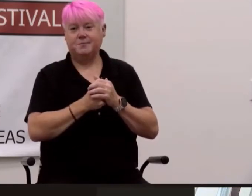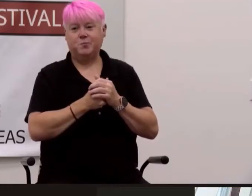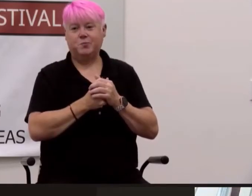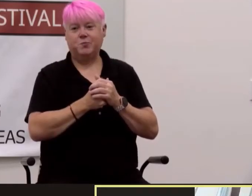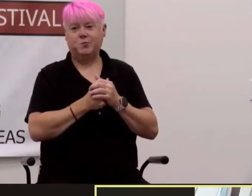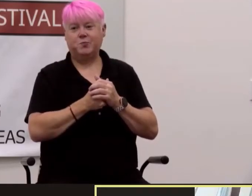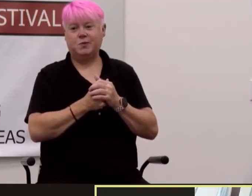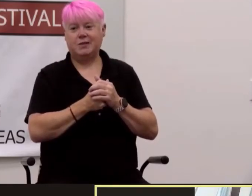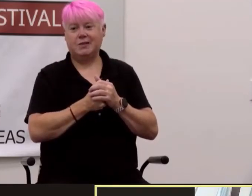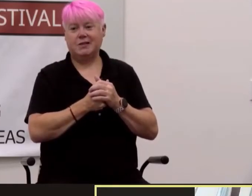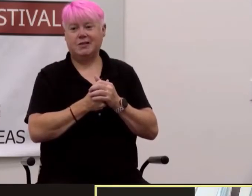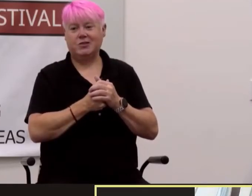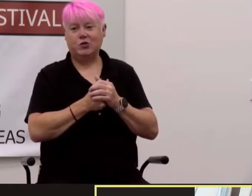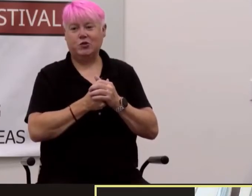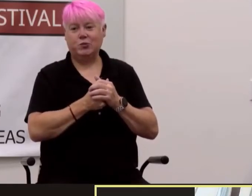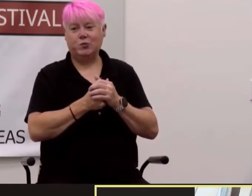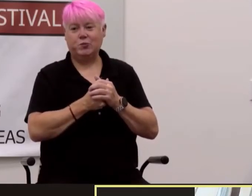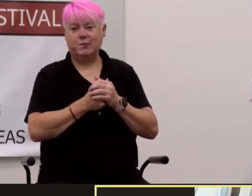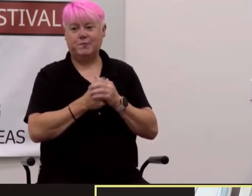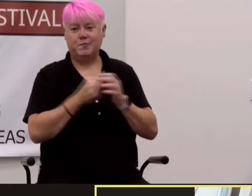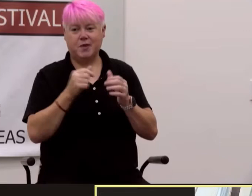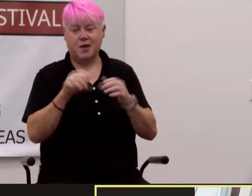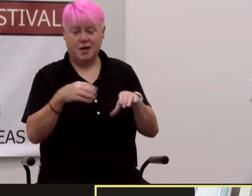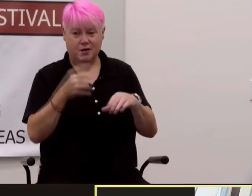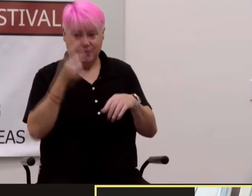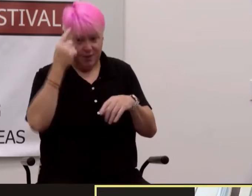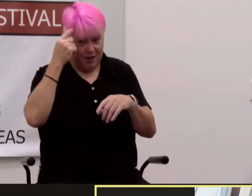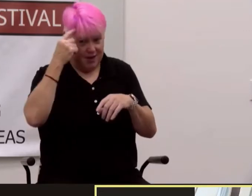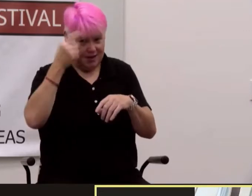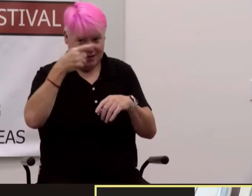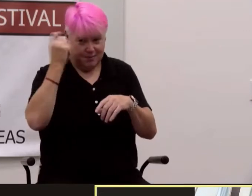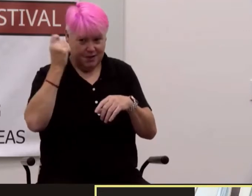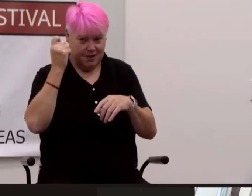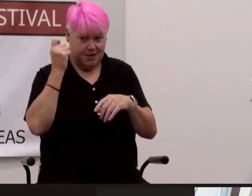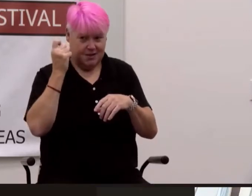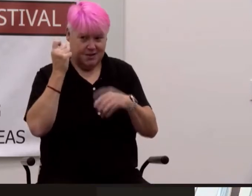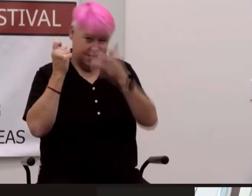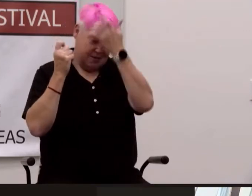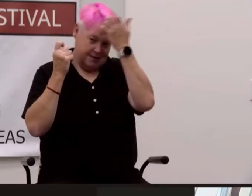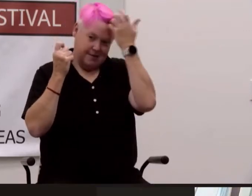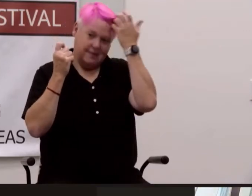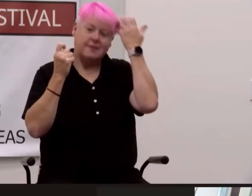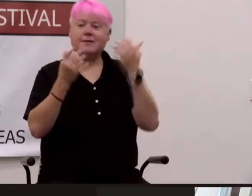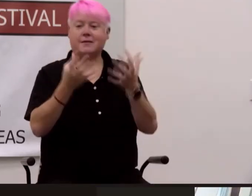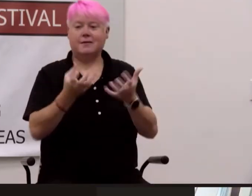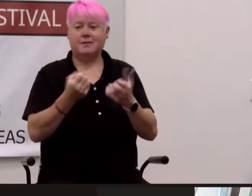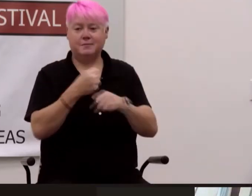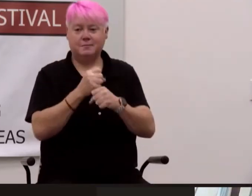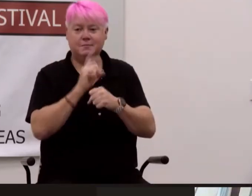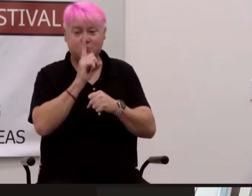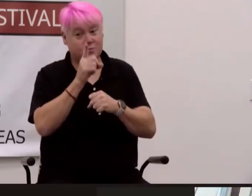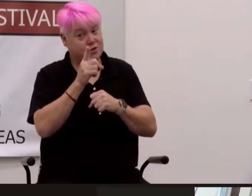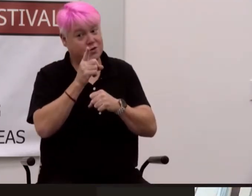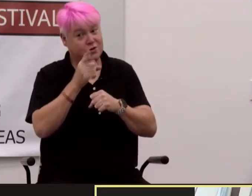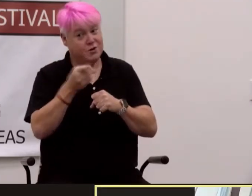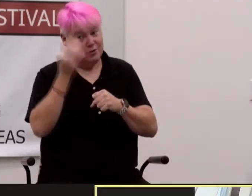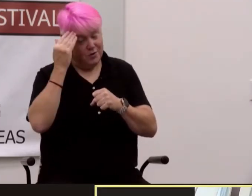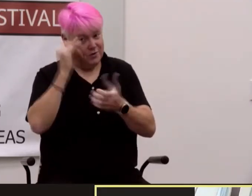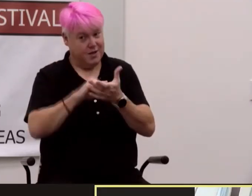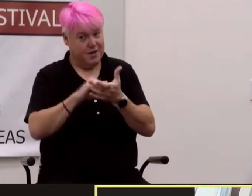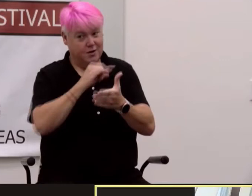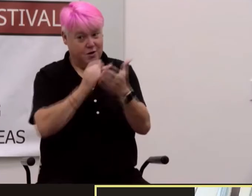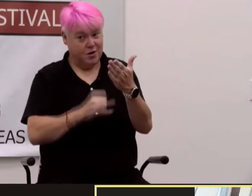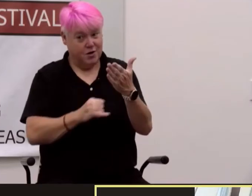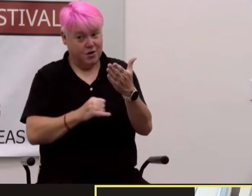guy on the block. I do things because I just want to do them. So I think you're an artist in your